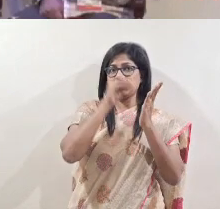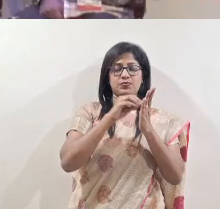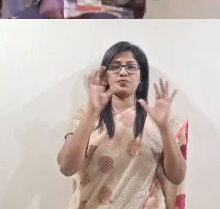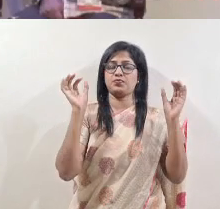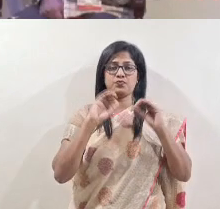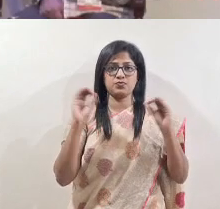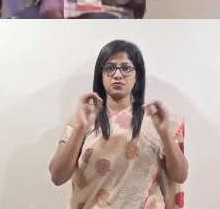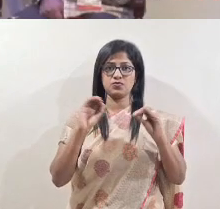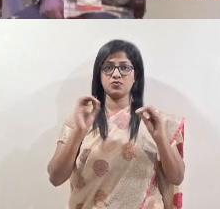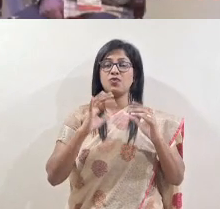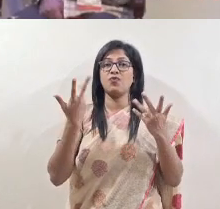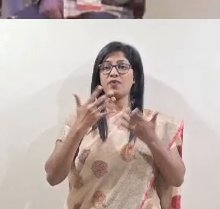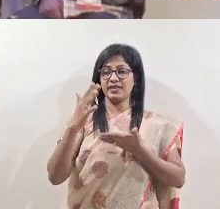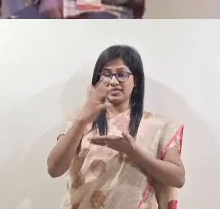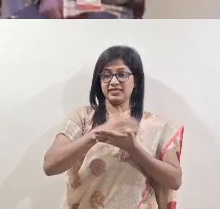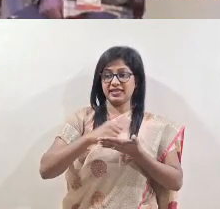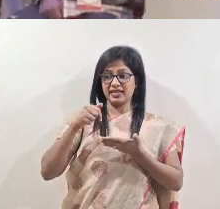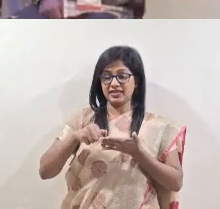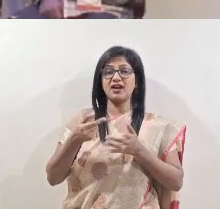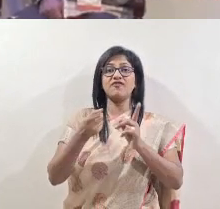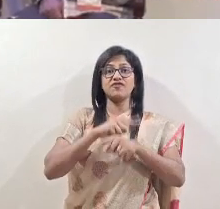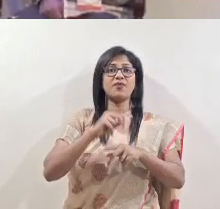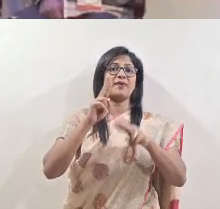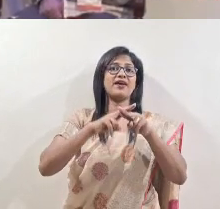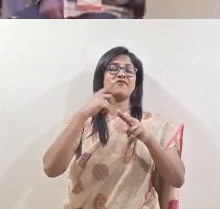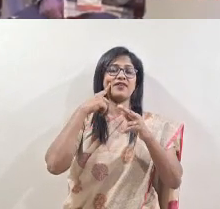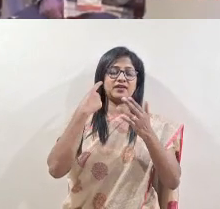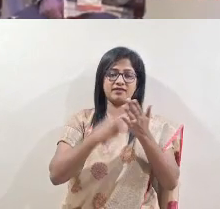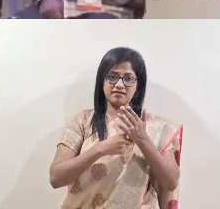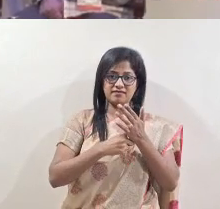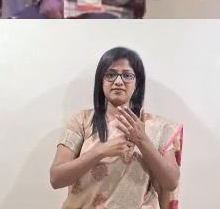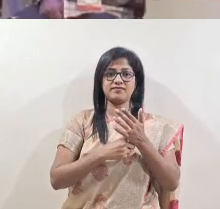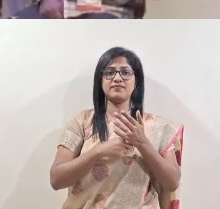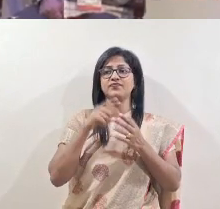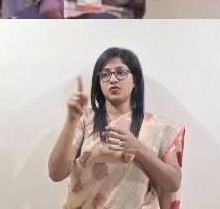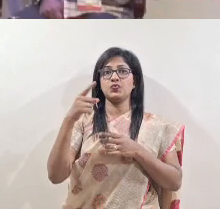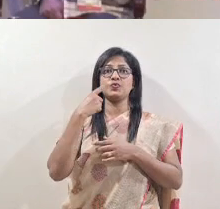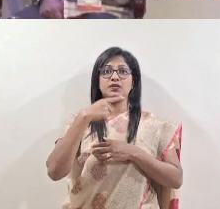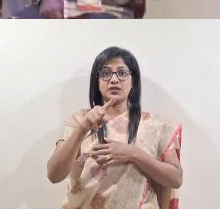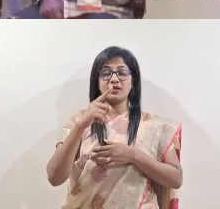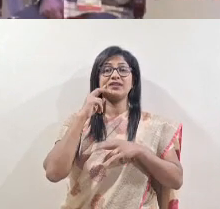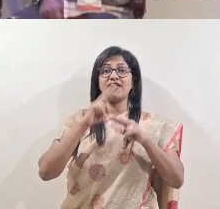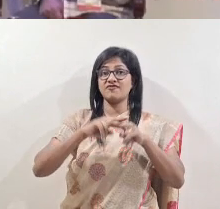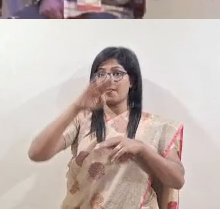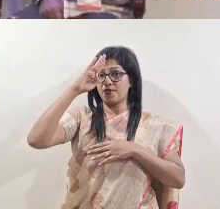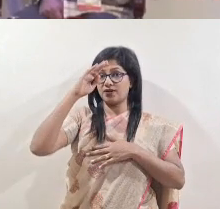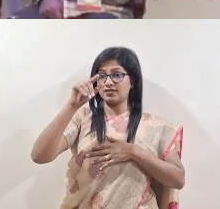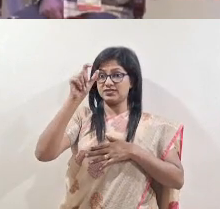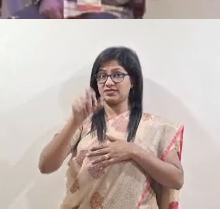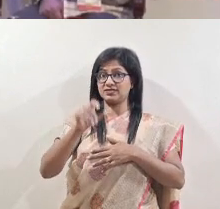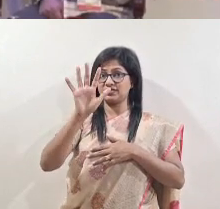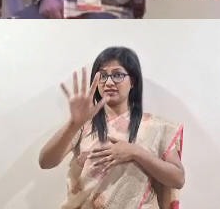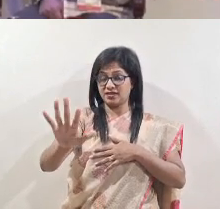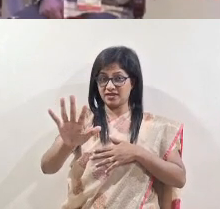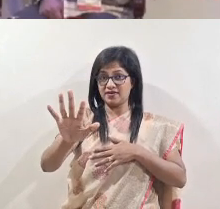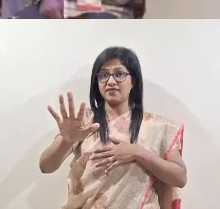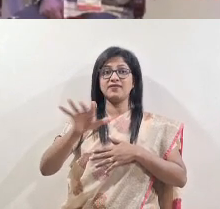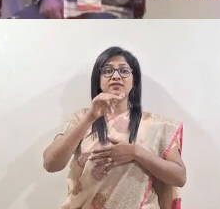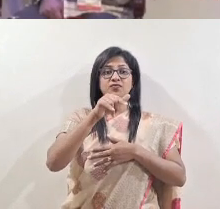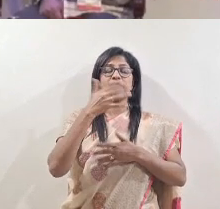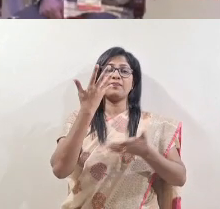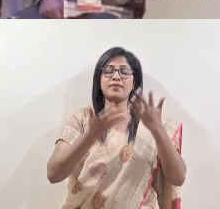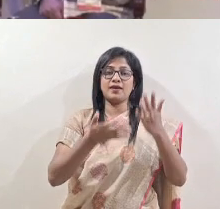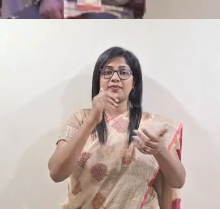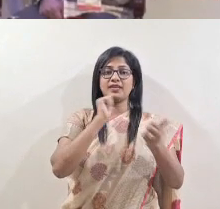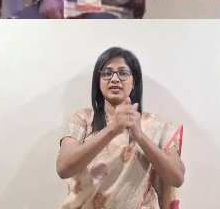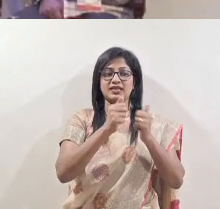consideration because we got the data from the FIRs. You are right. If there is a police person present at a location, there are less